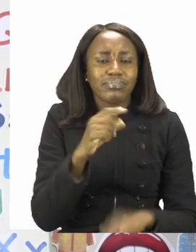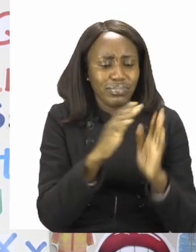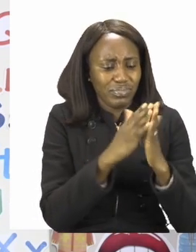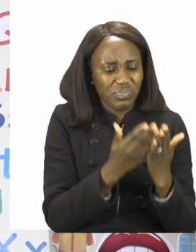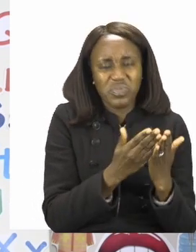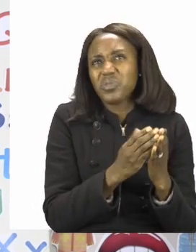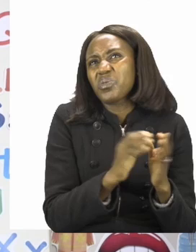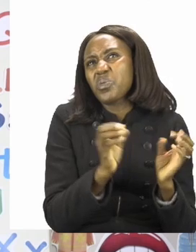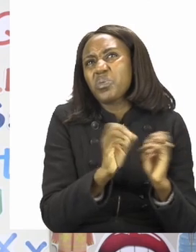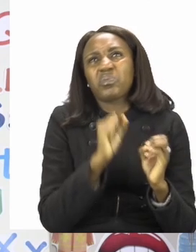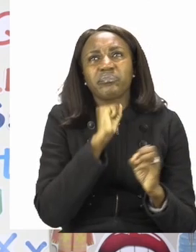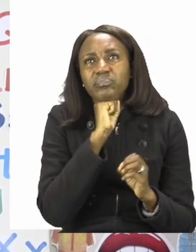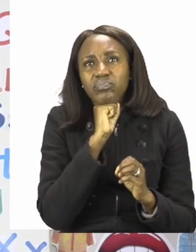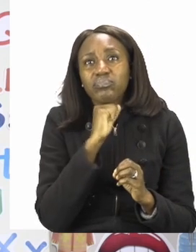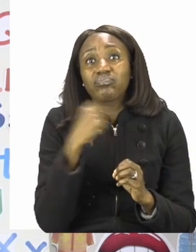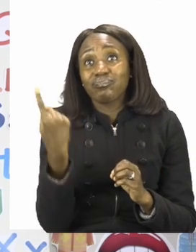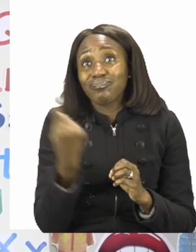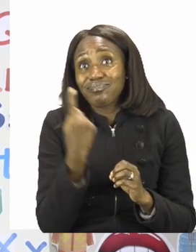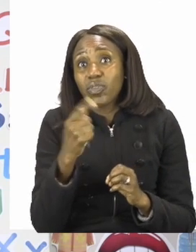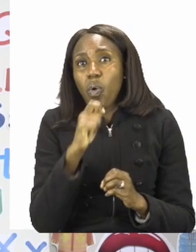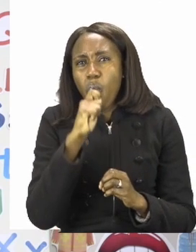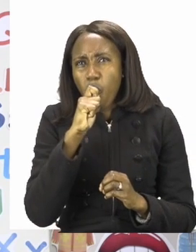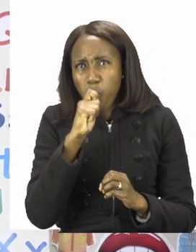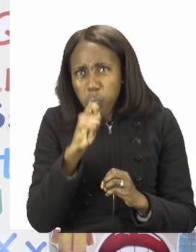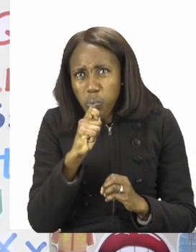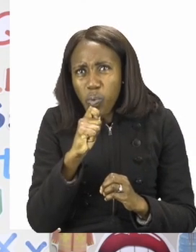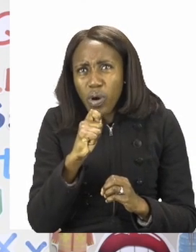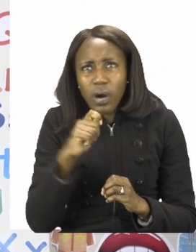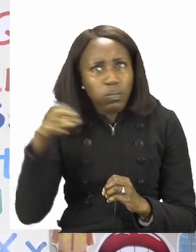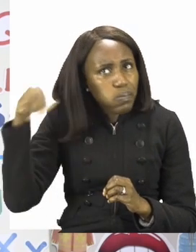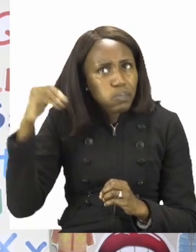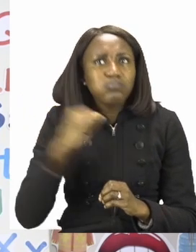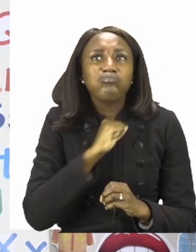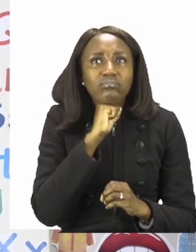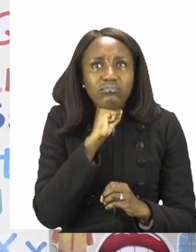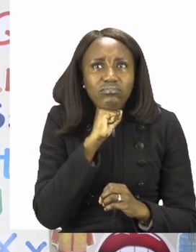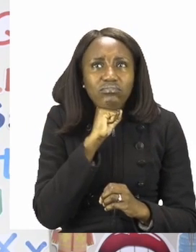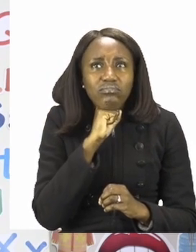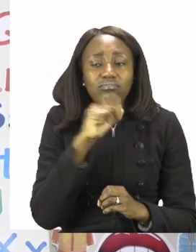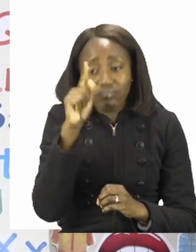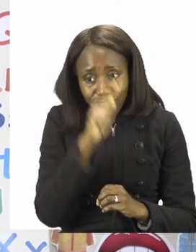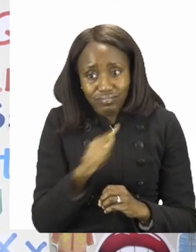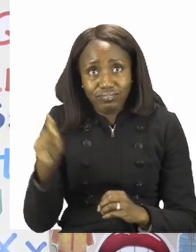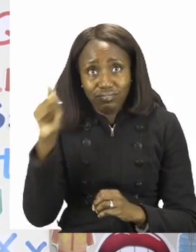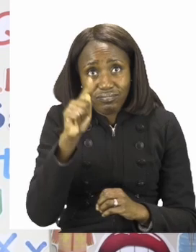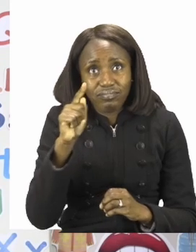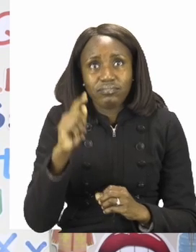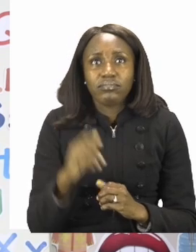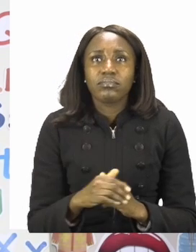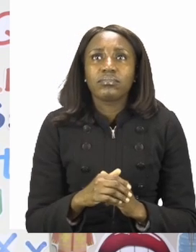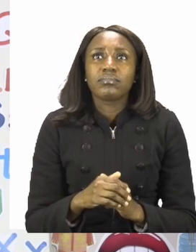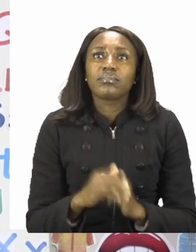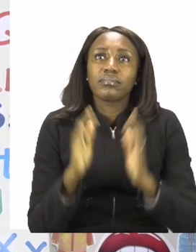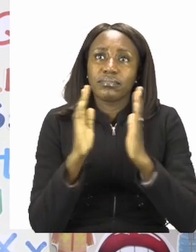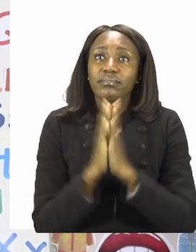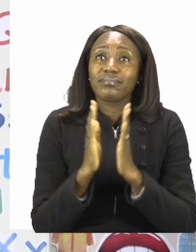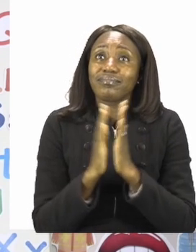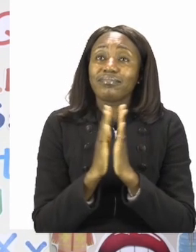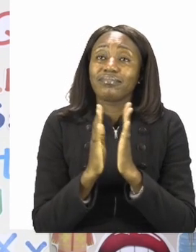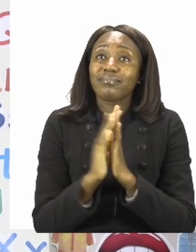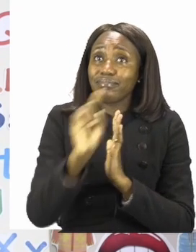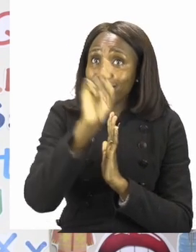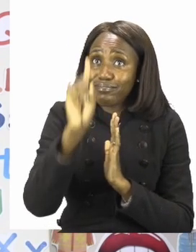it was only the bell and the whistle that make a loud sound. Now I want you to ask your parents or an